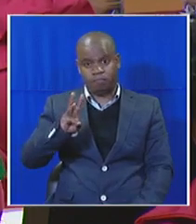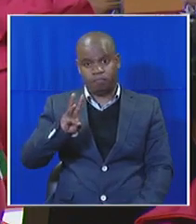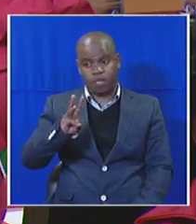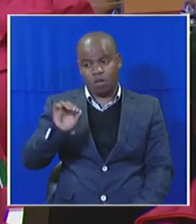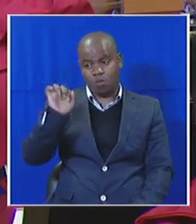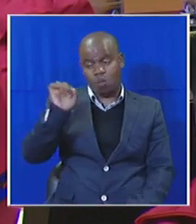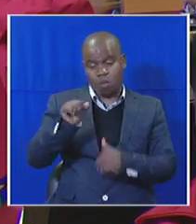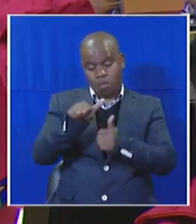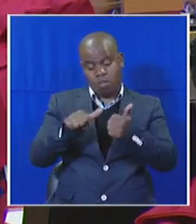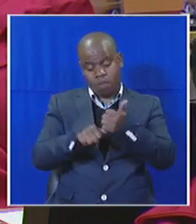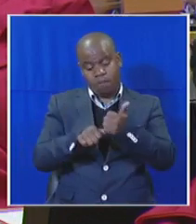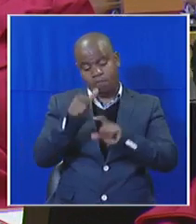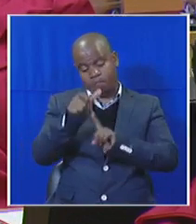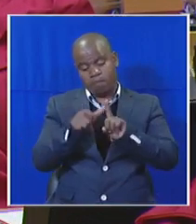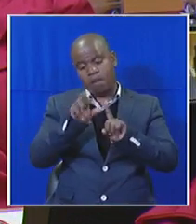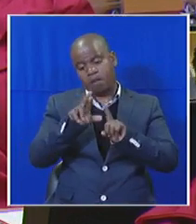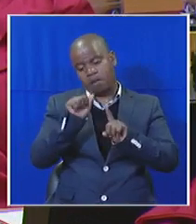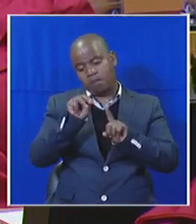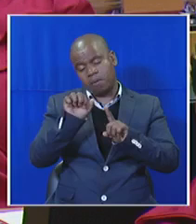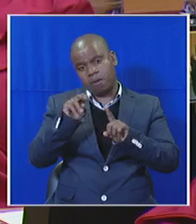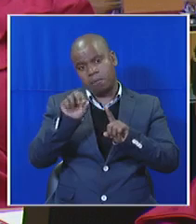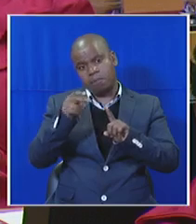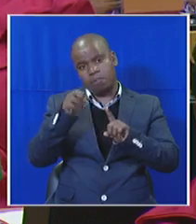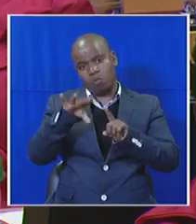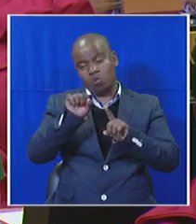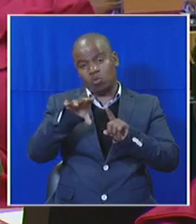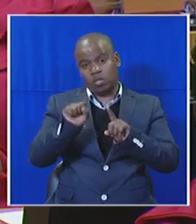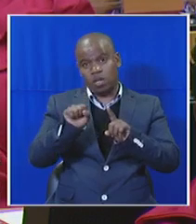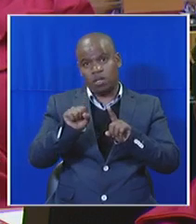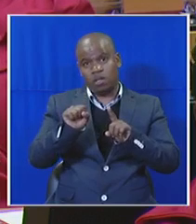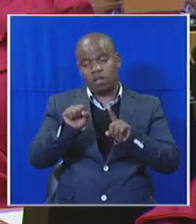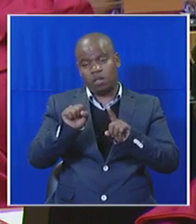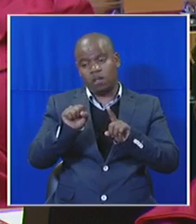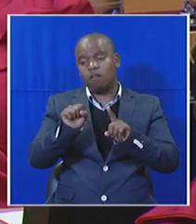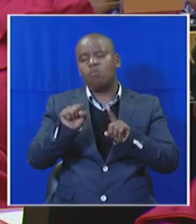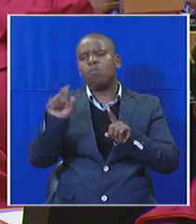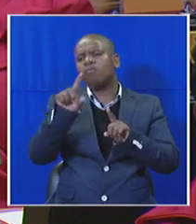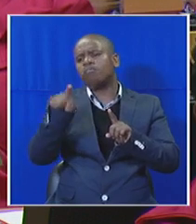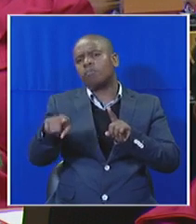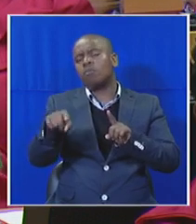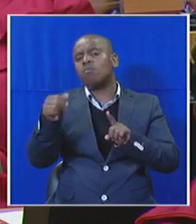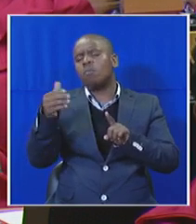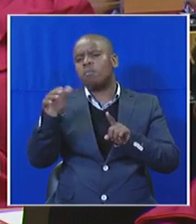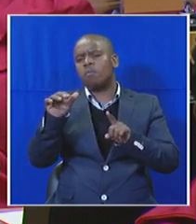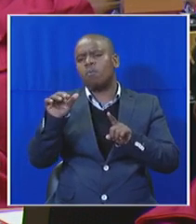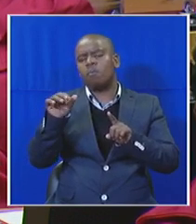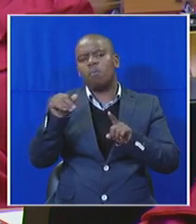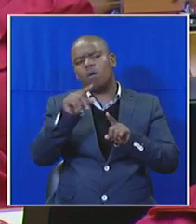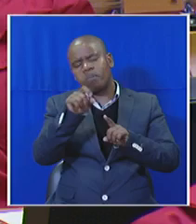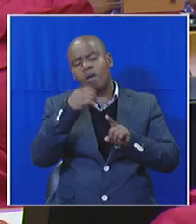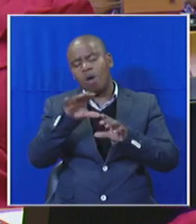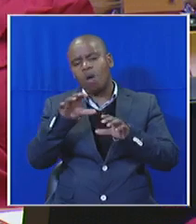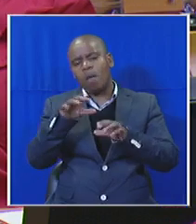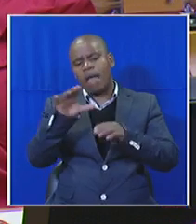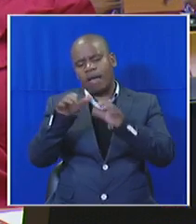Ramaphosa. Simbuza ngenkulumo yakho oyenze lapha ku-ANC Provincial KZN